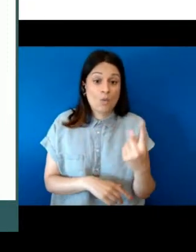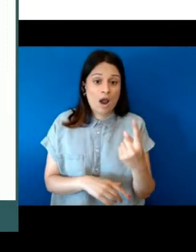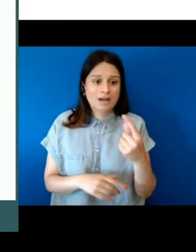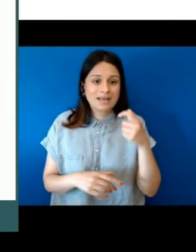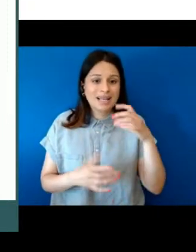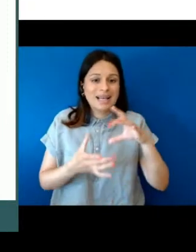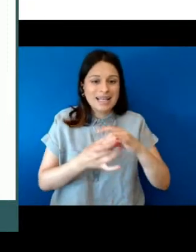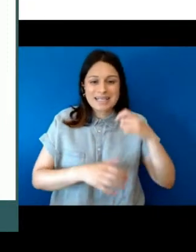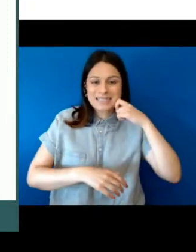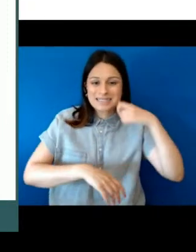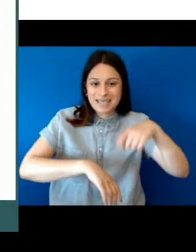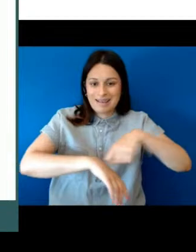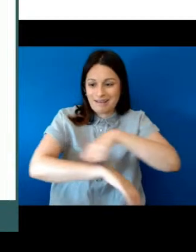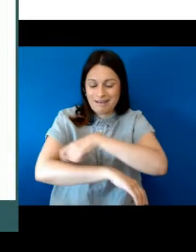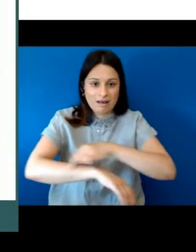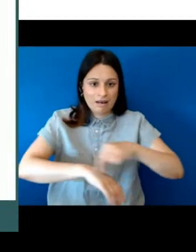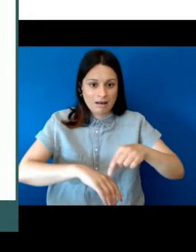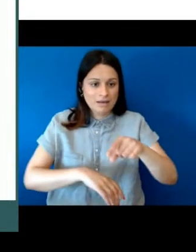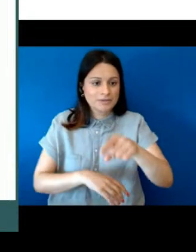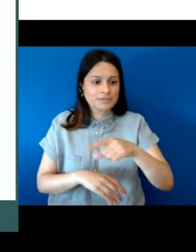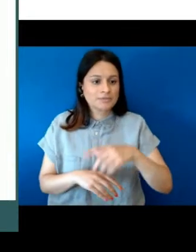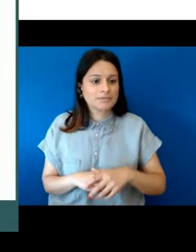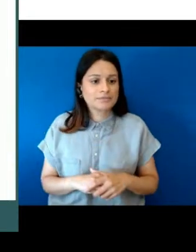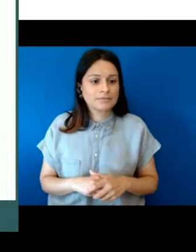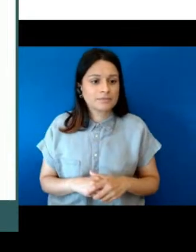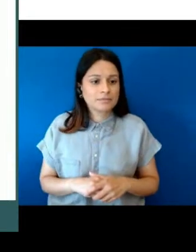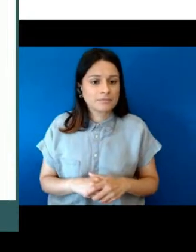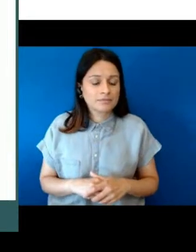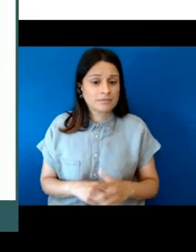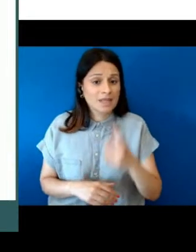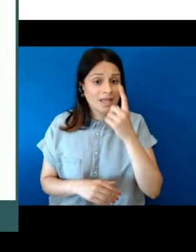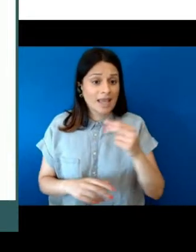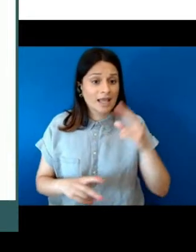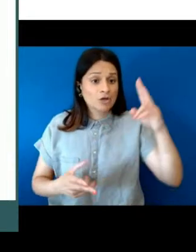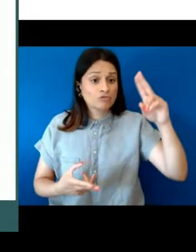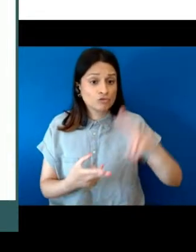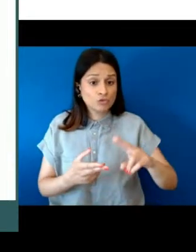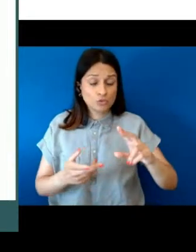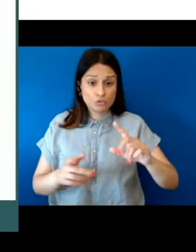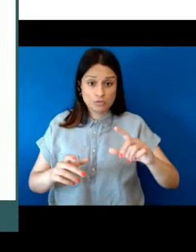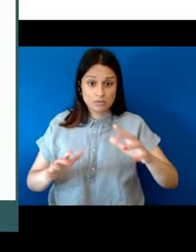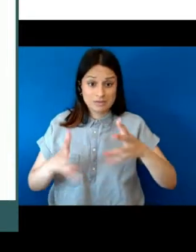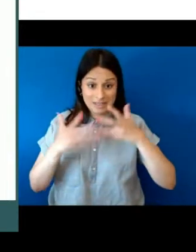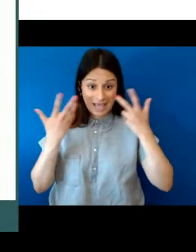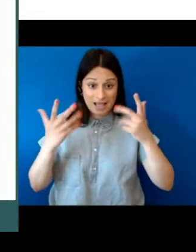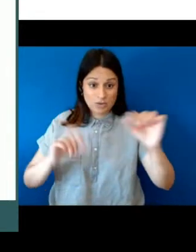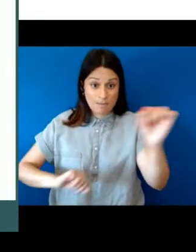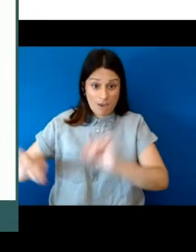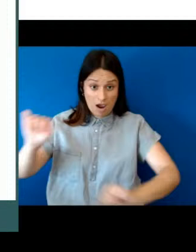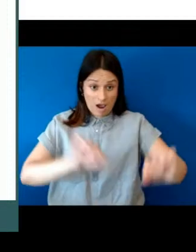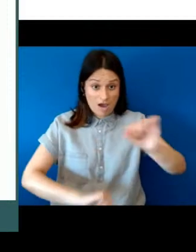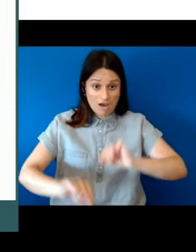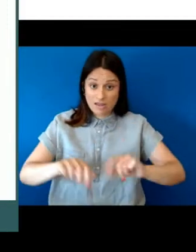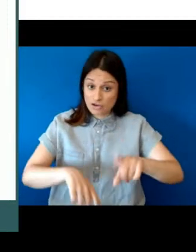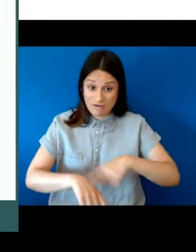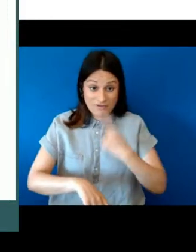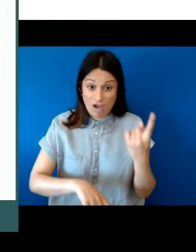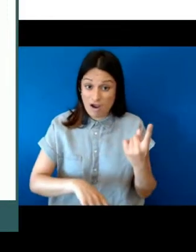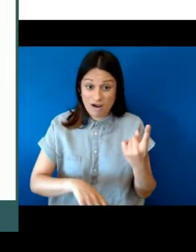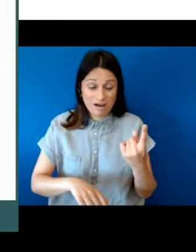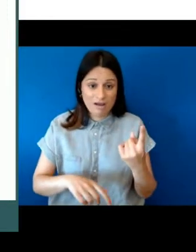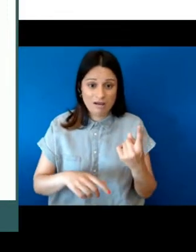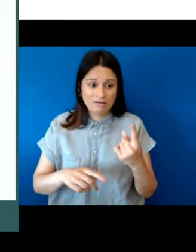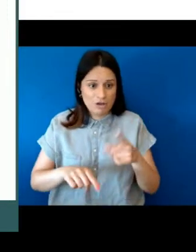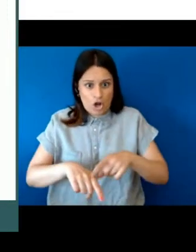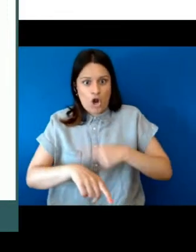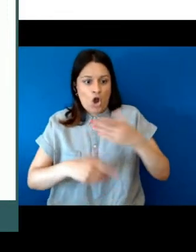So you can reduce it by bathing the cat, but it's not for very long. It's not a long-term solution. The cats